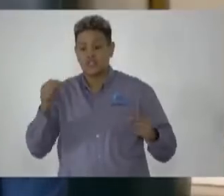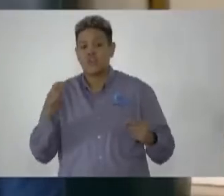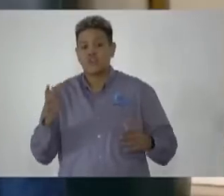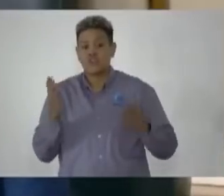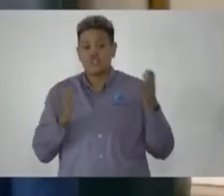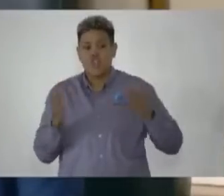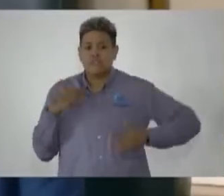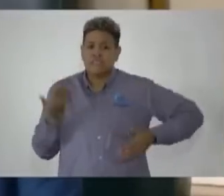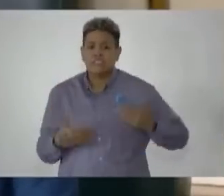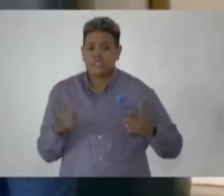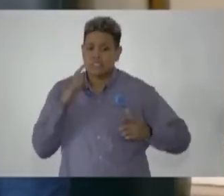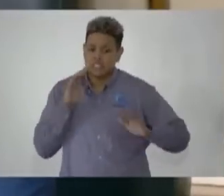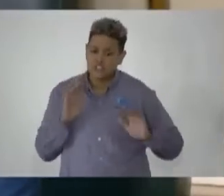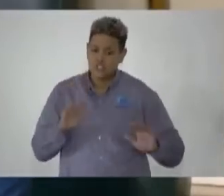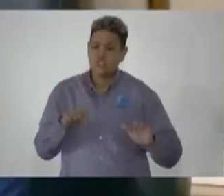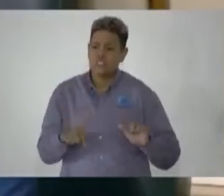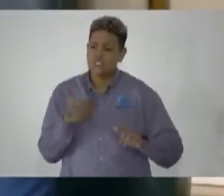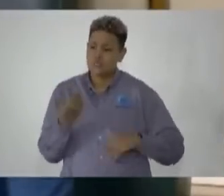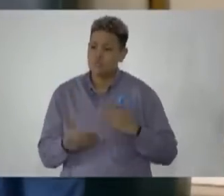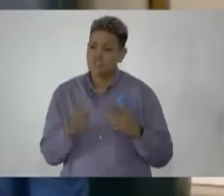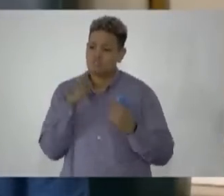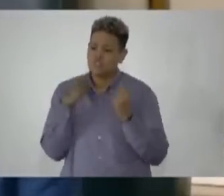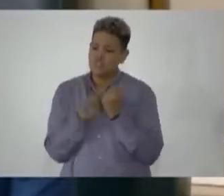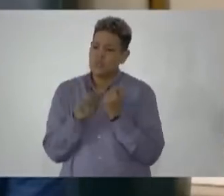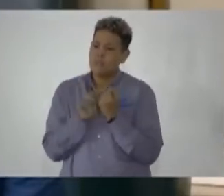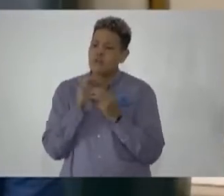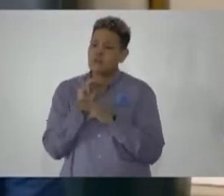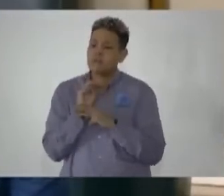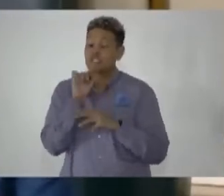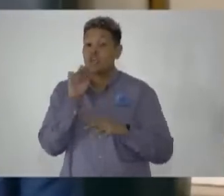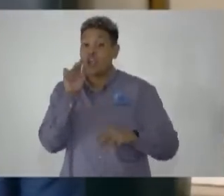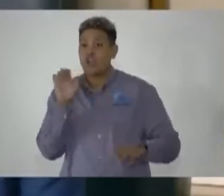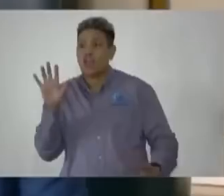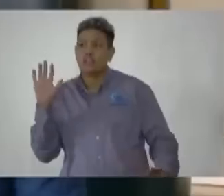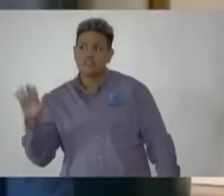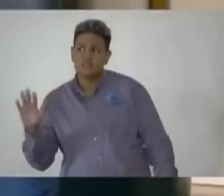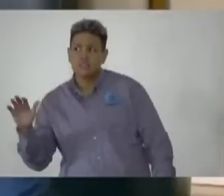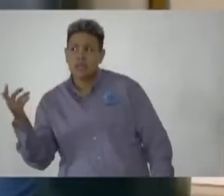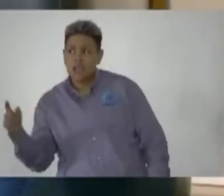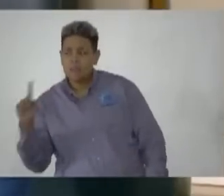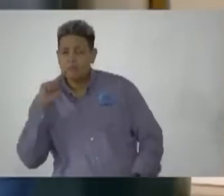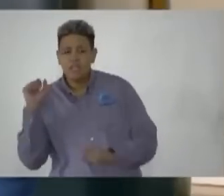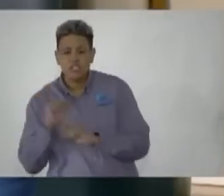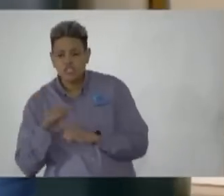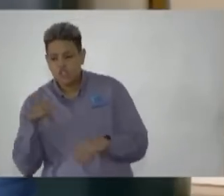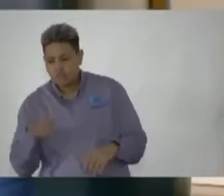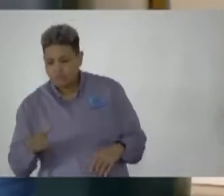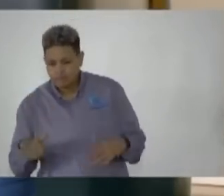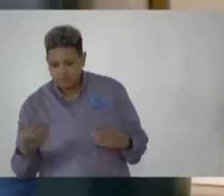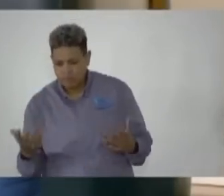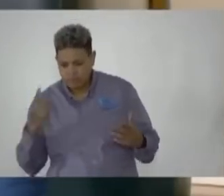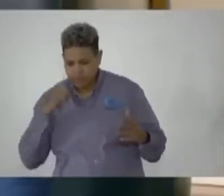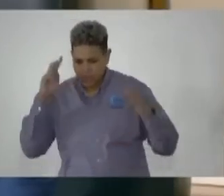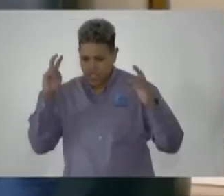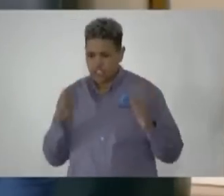service in driving this process, supporting Minister Grange and ensuring that the